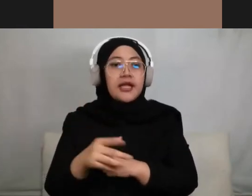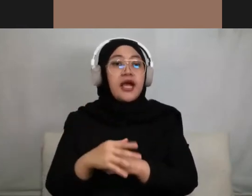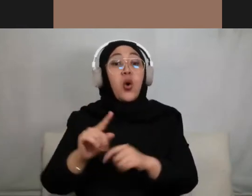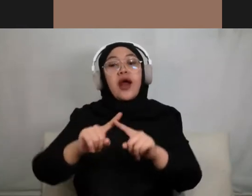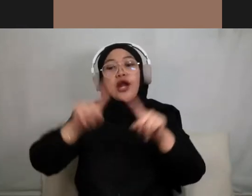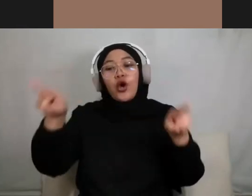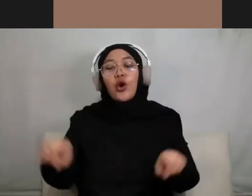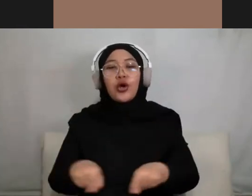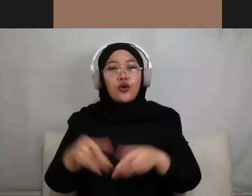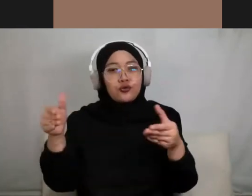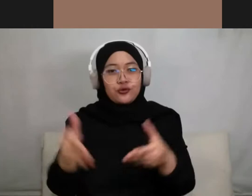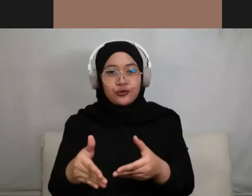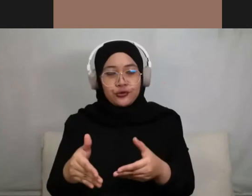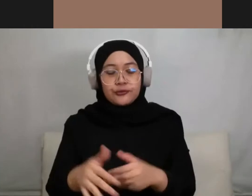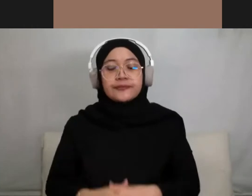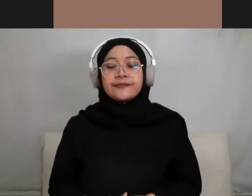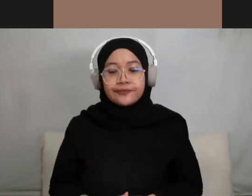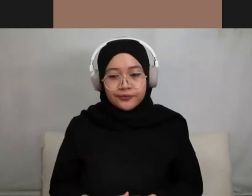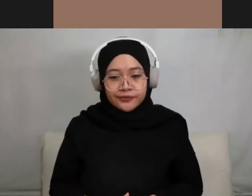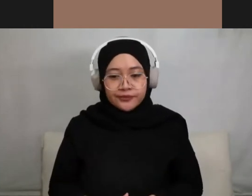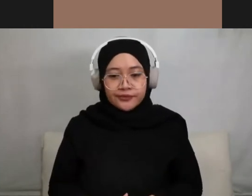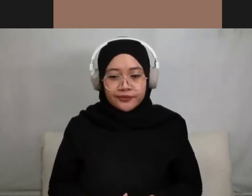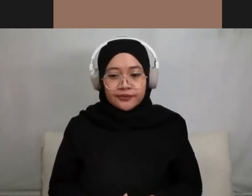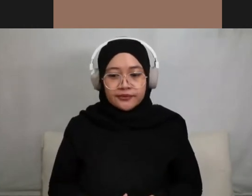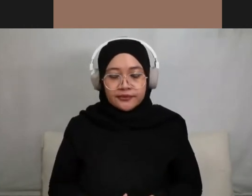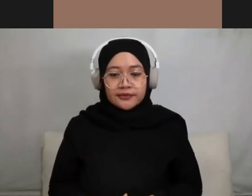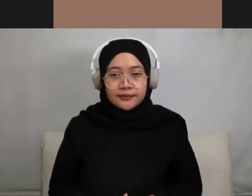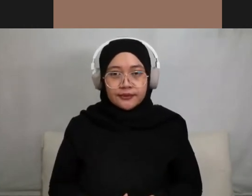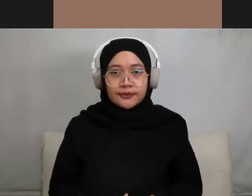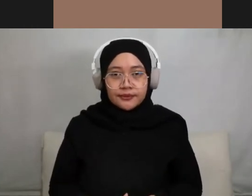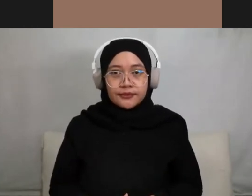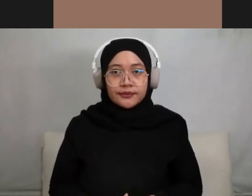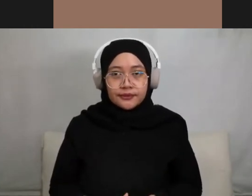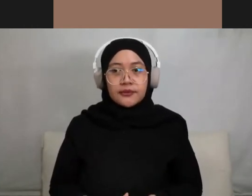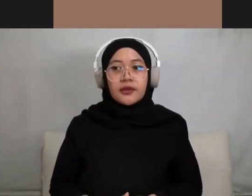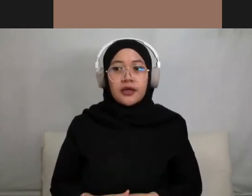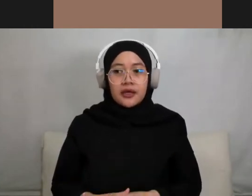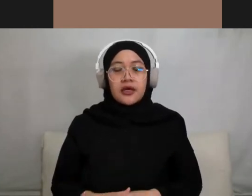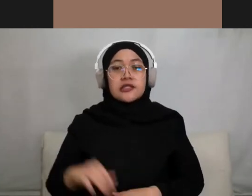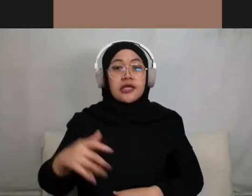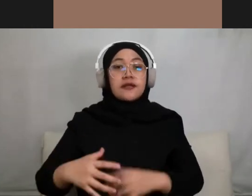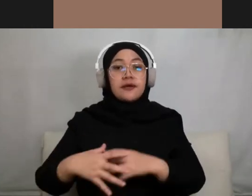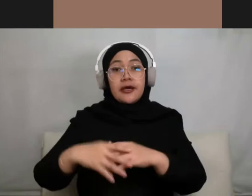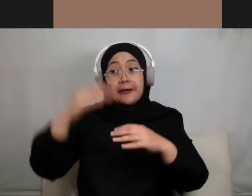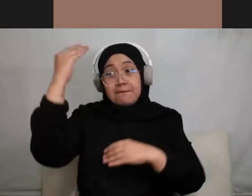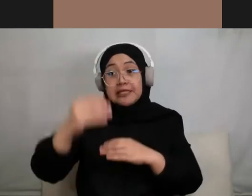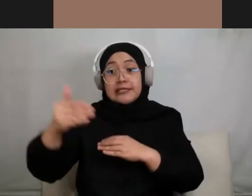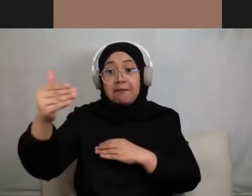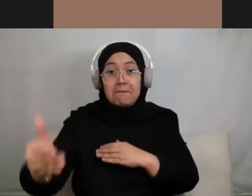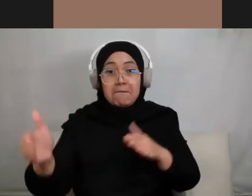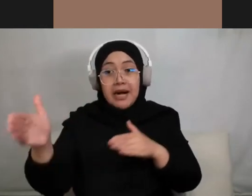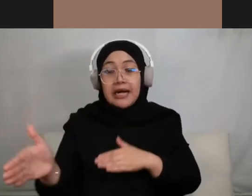which is the biggest part in the rear axle thing, which basically used to when the bus gets turned